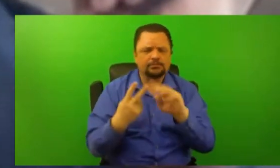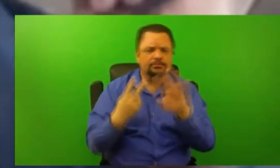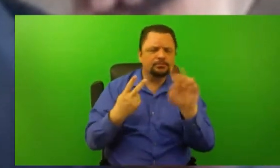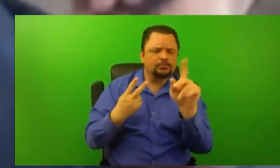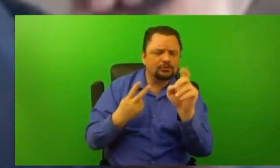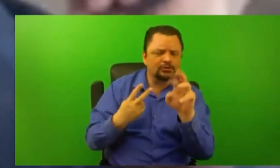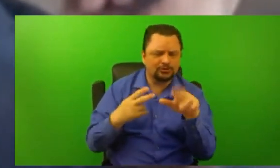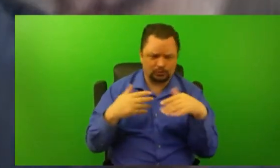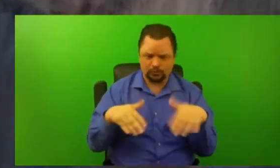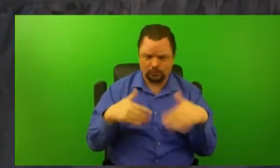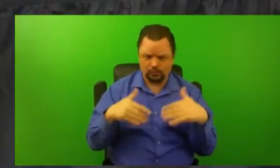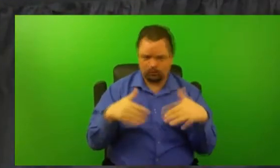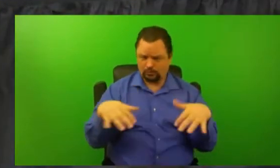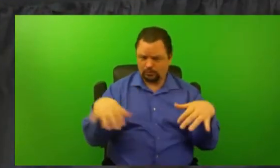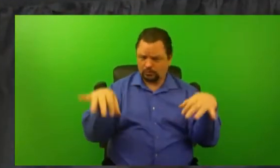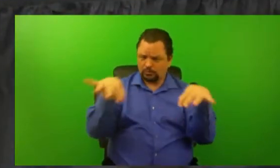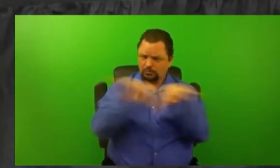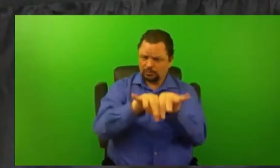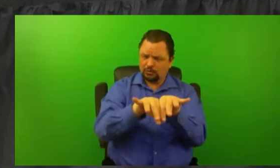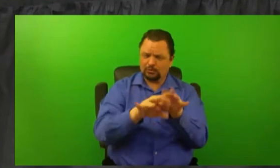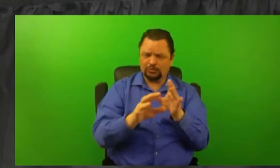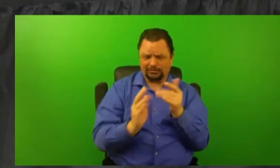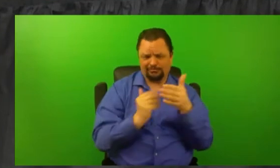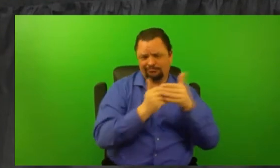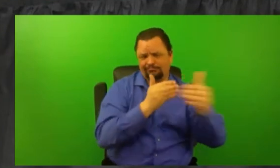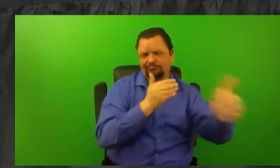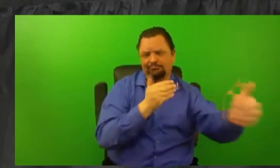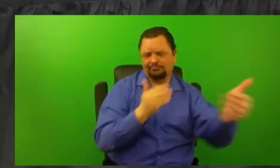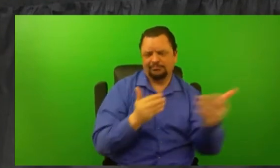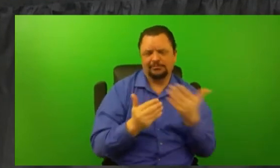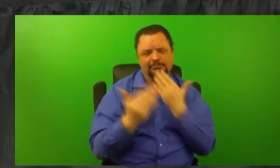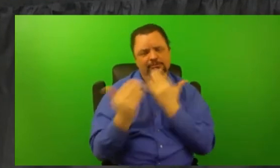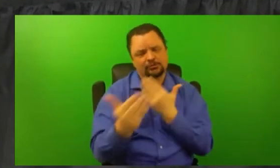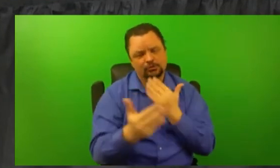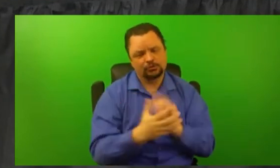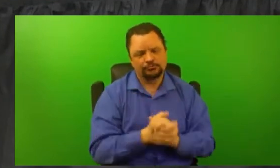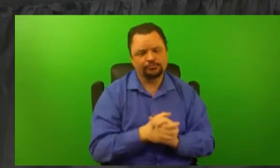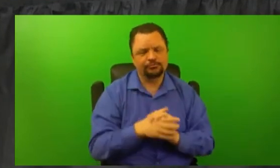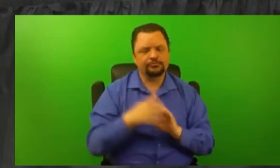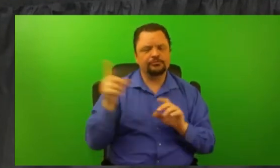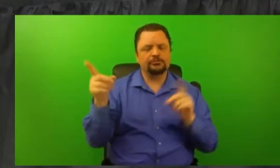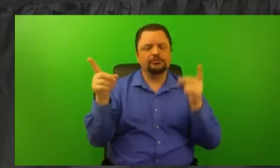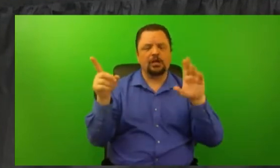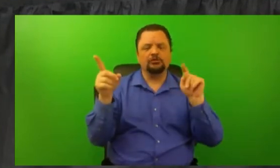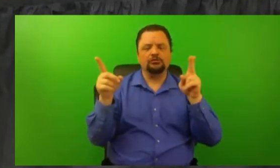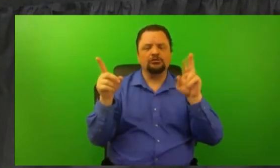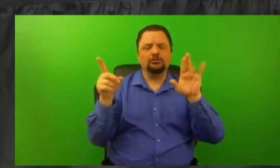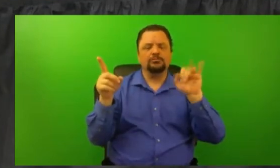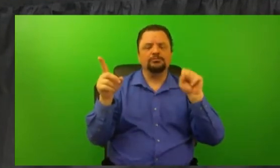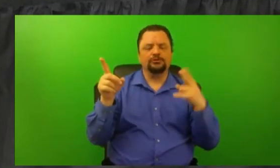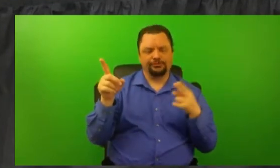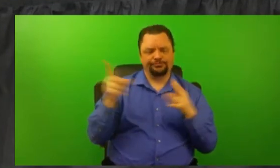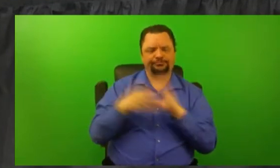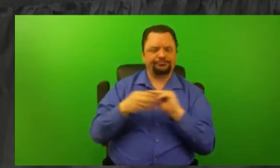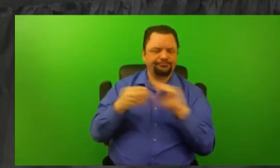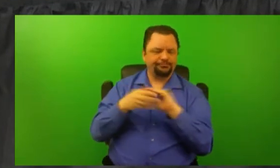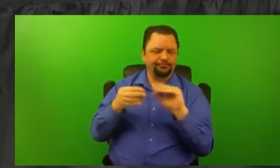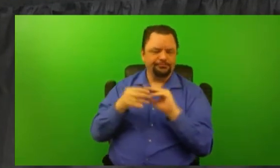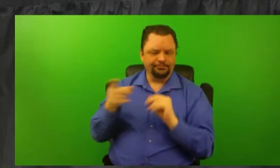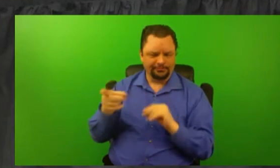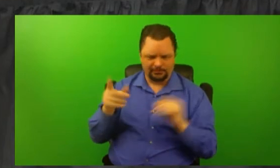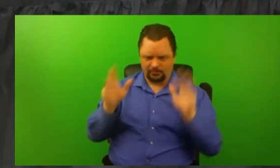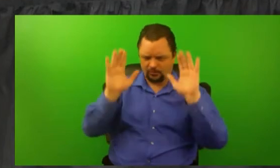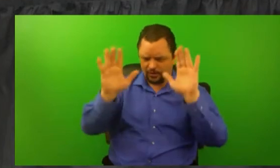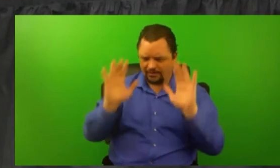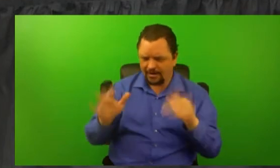I have one quick comment, which is it's great that we have this much data, and it's even better